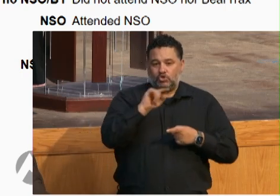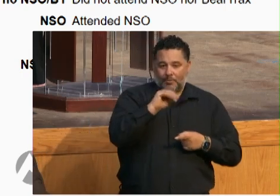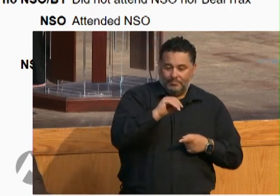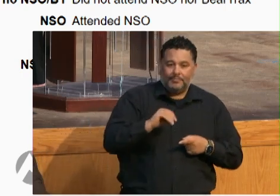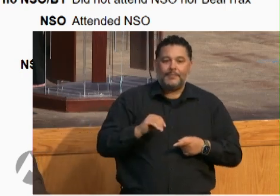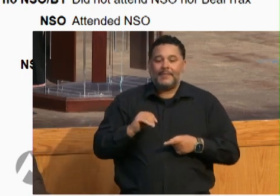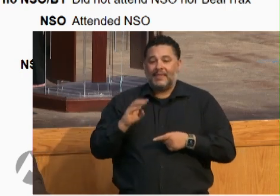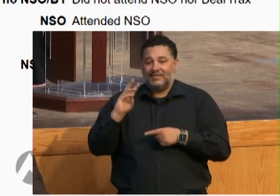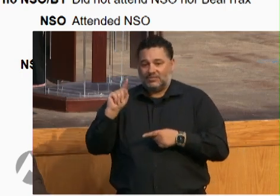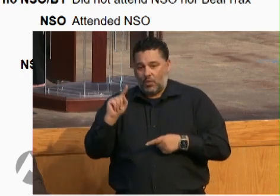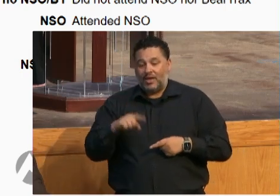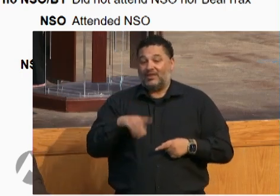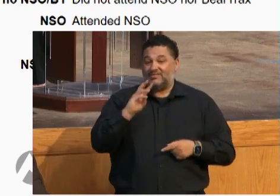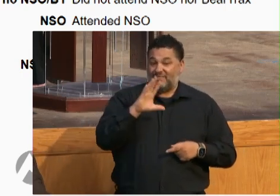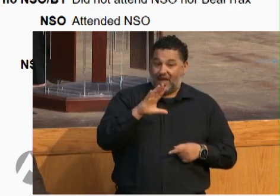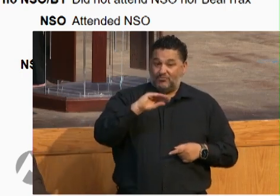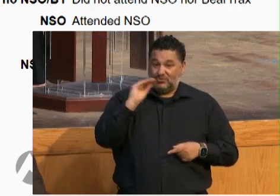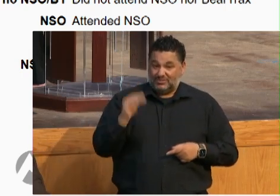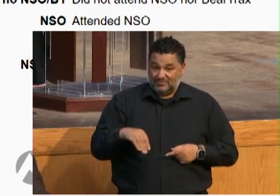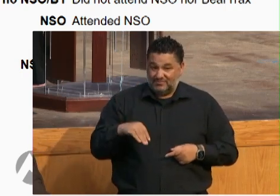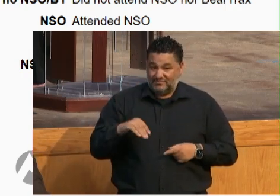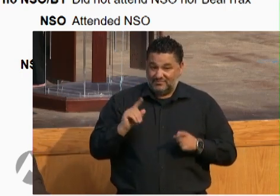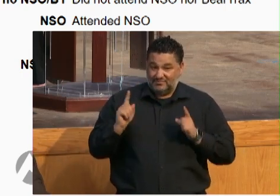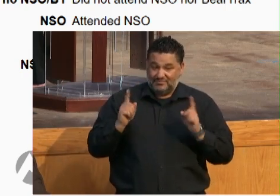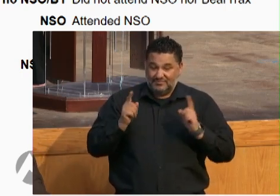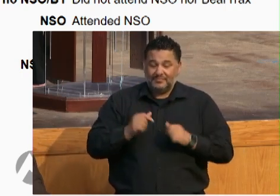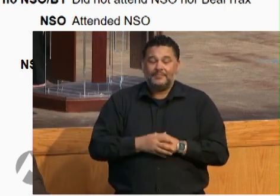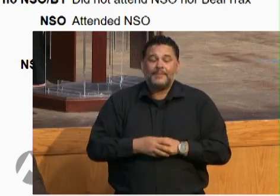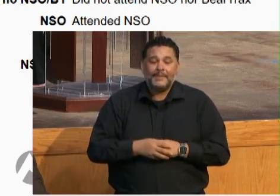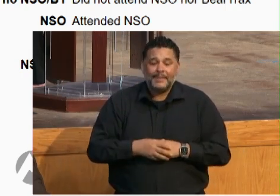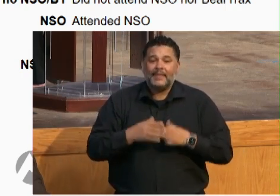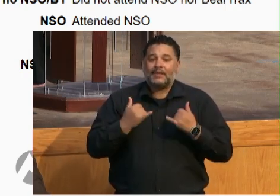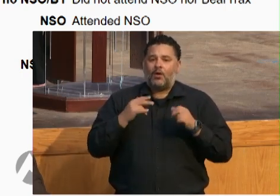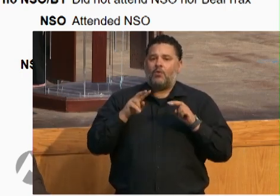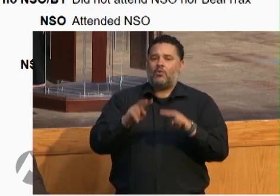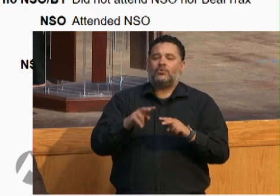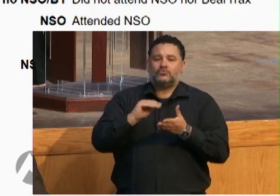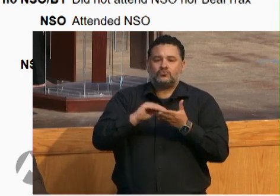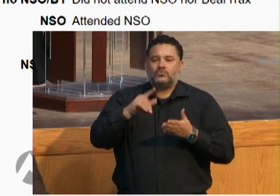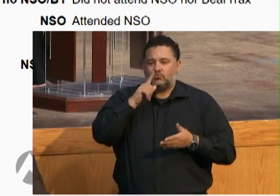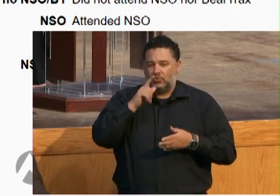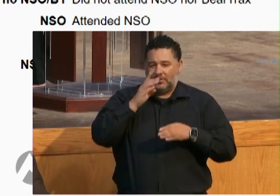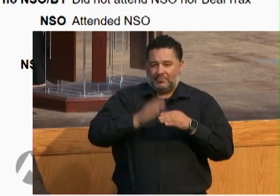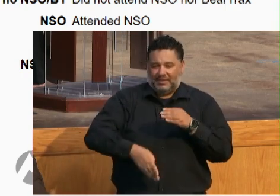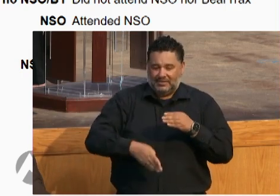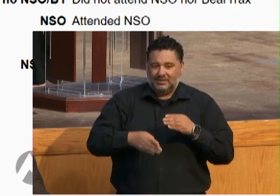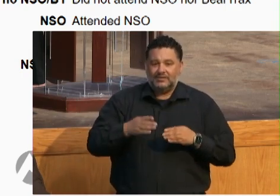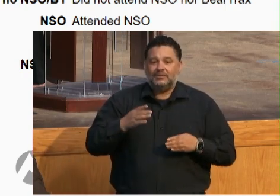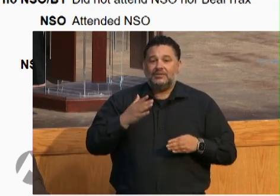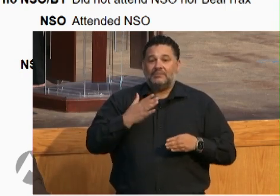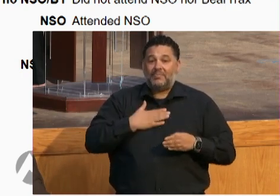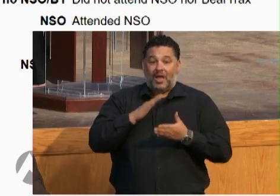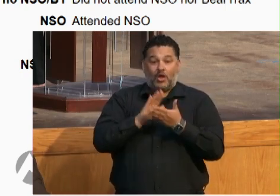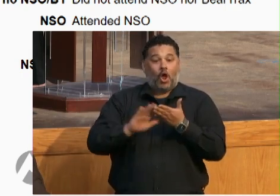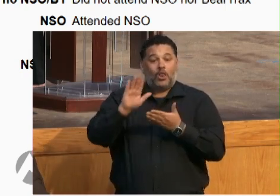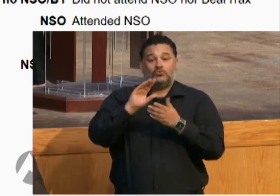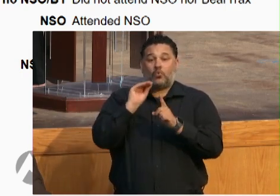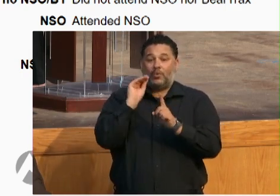61% and 55% respectively. Now look at students who completed My College